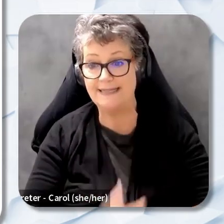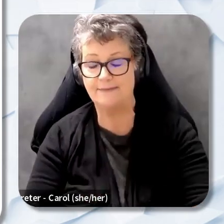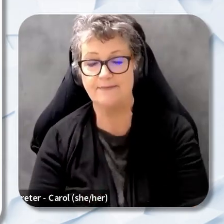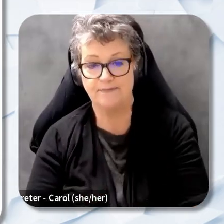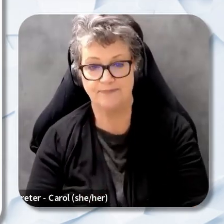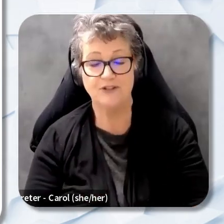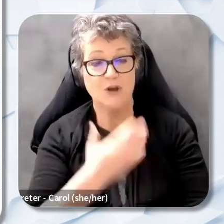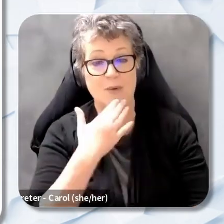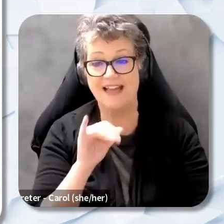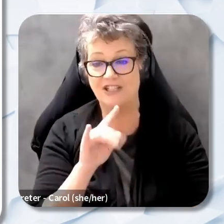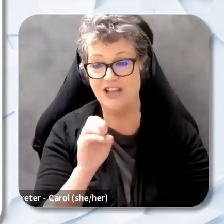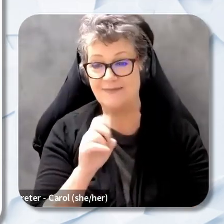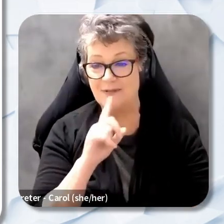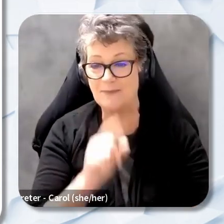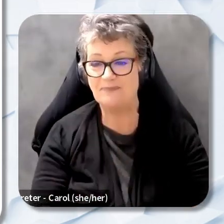Sure, thanks, Jade.